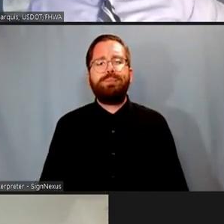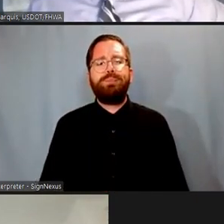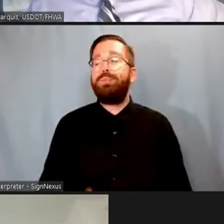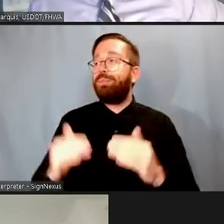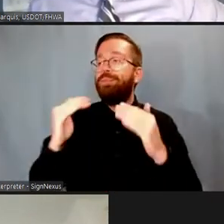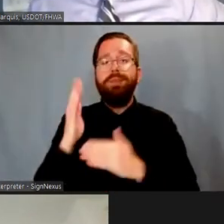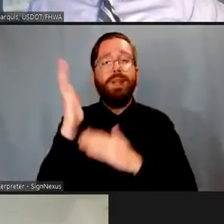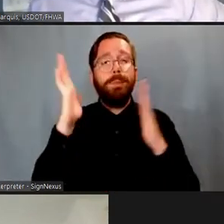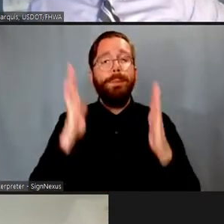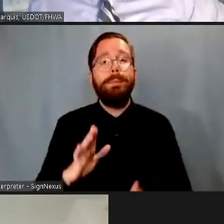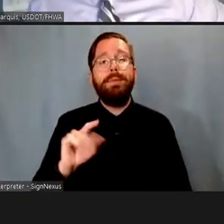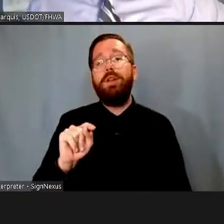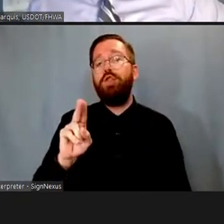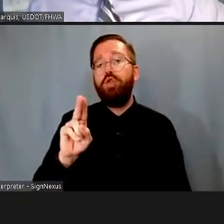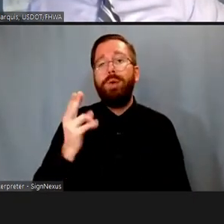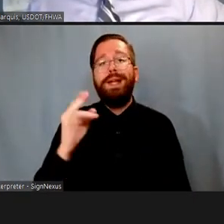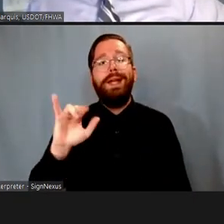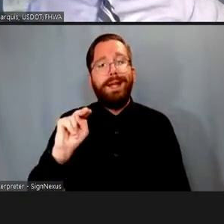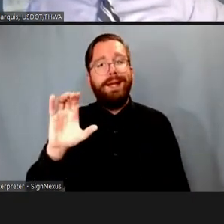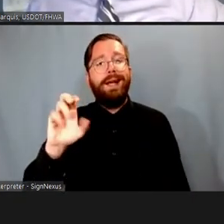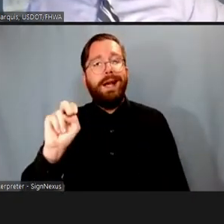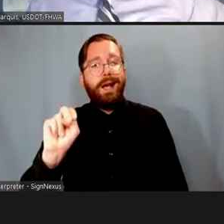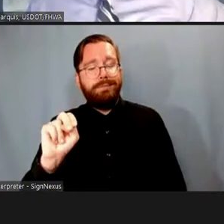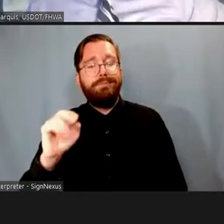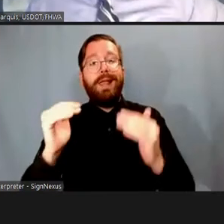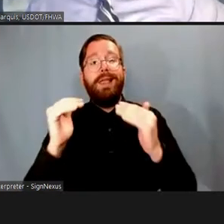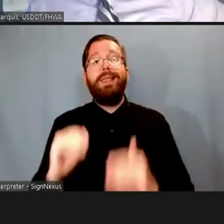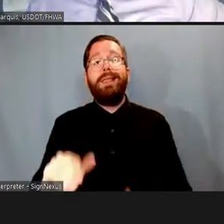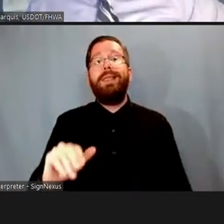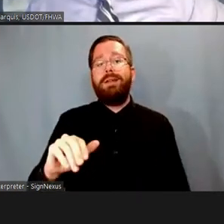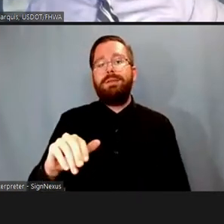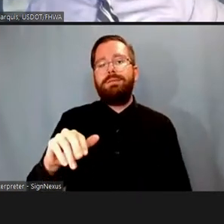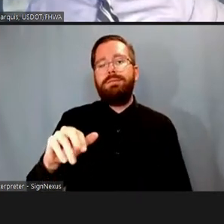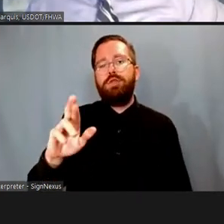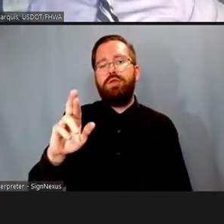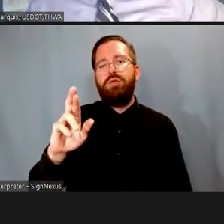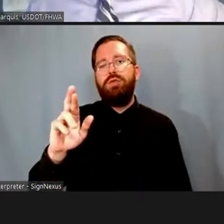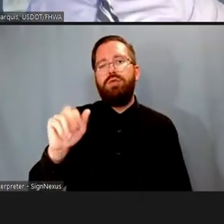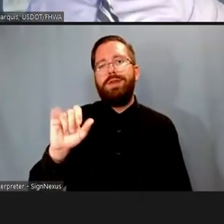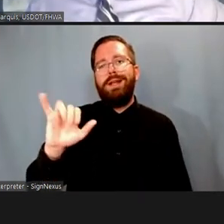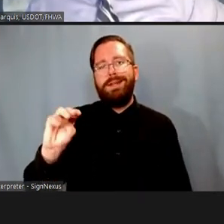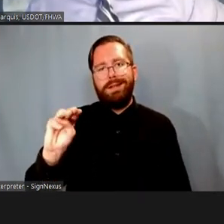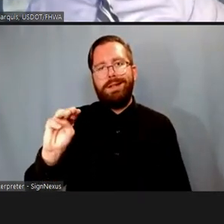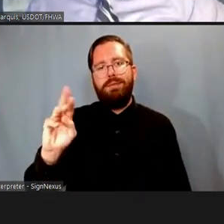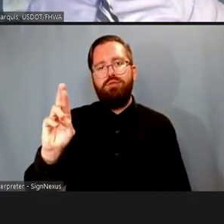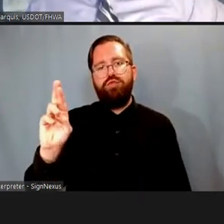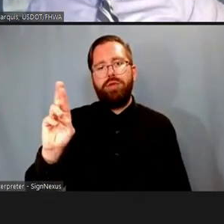speaker is tuan khan followed by wasin rakabi